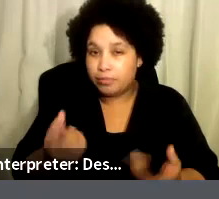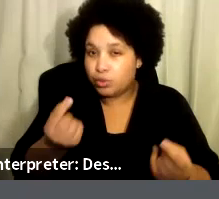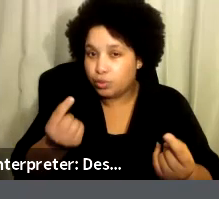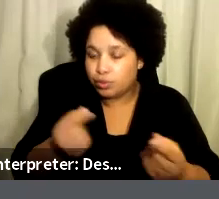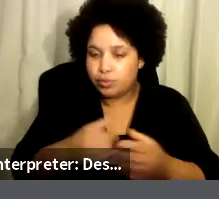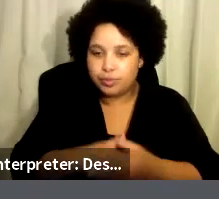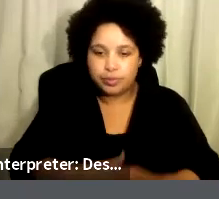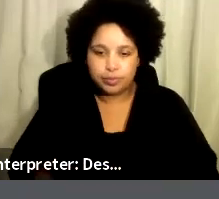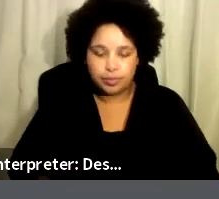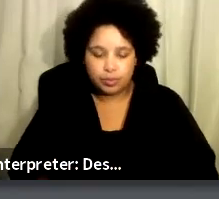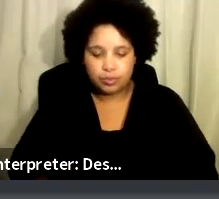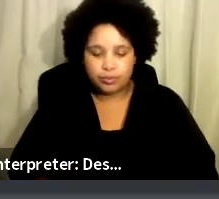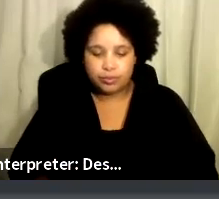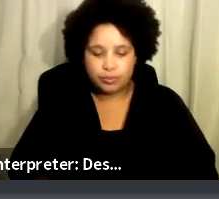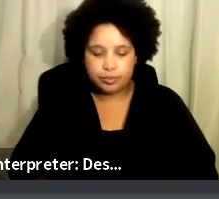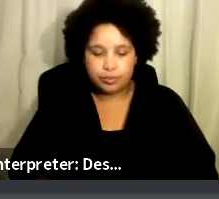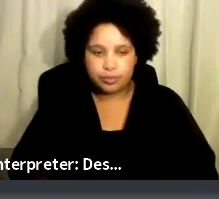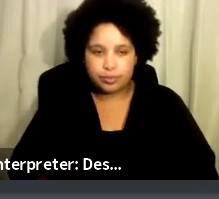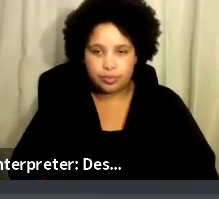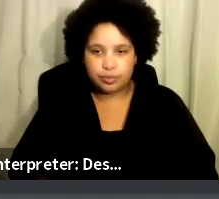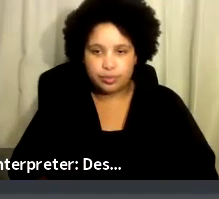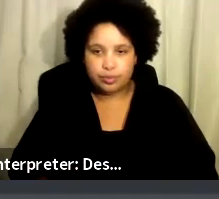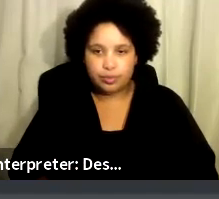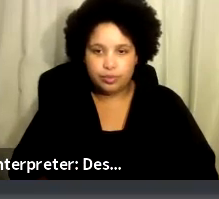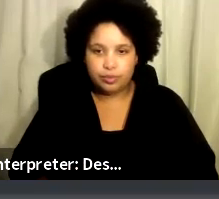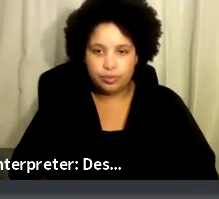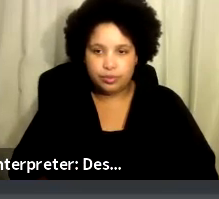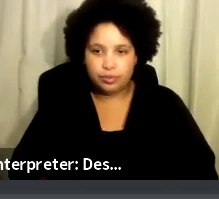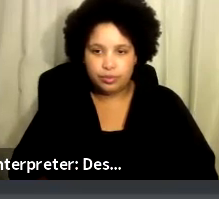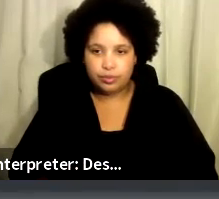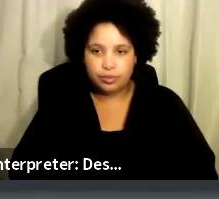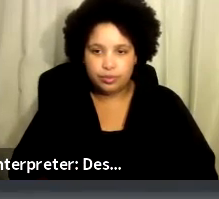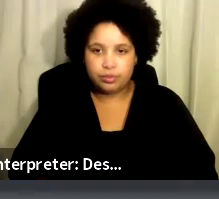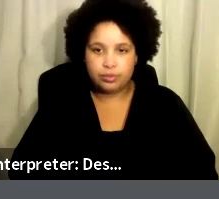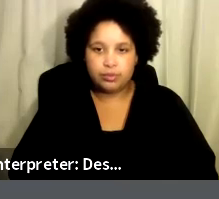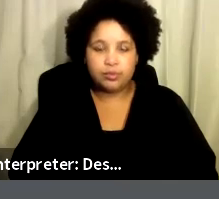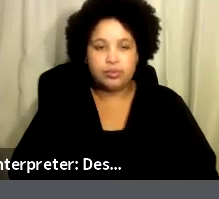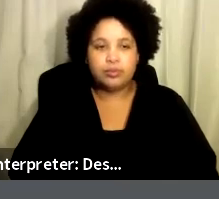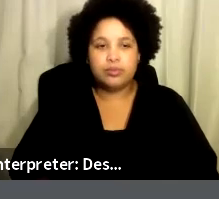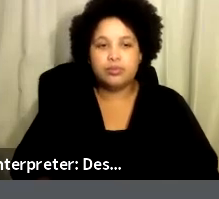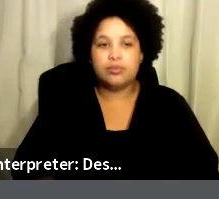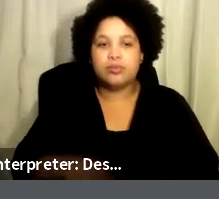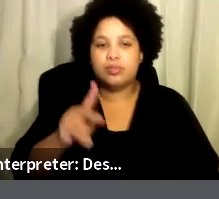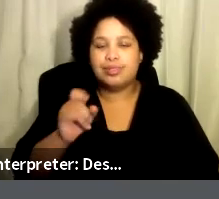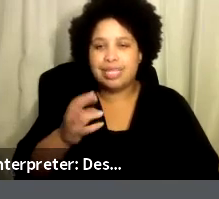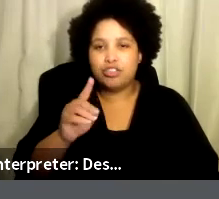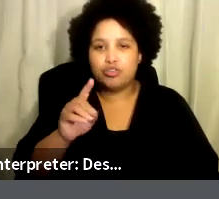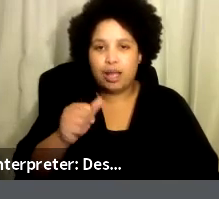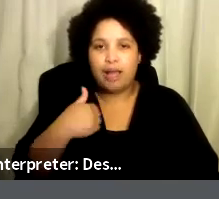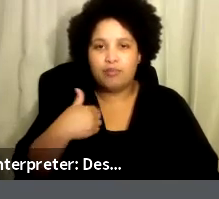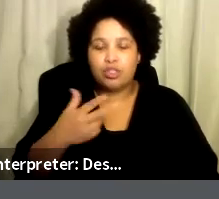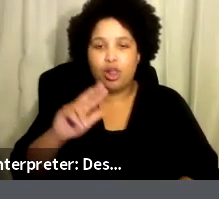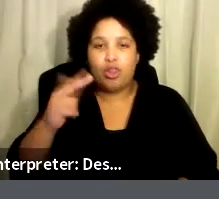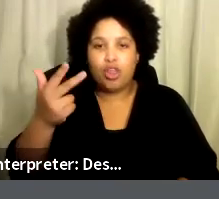There's Cassandra stopped me when I go wrong, but Cassandra just showed there's a third-party